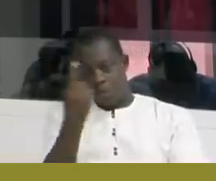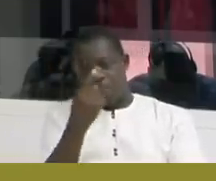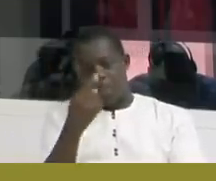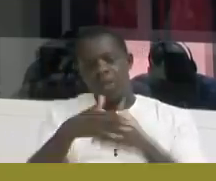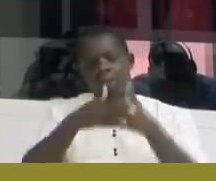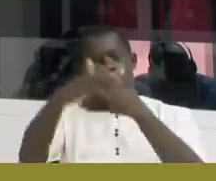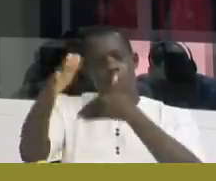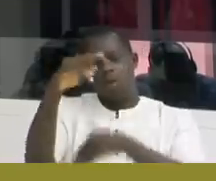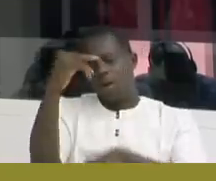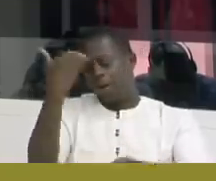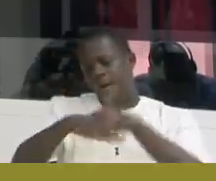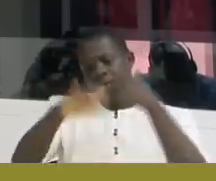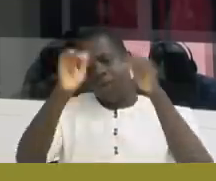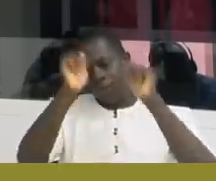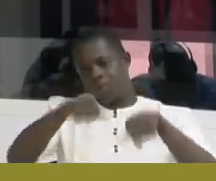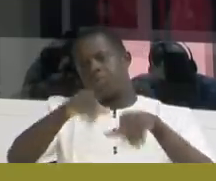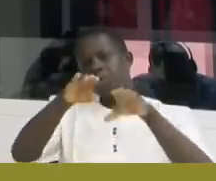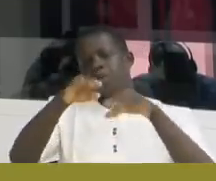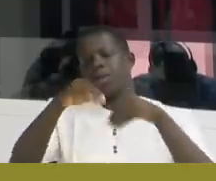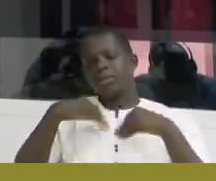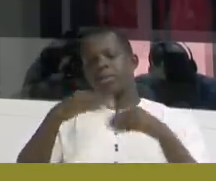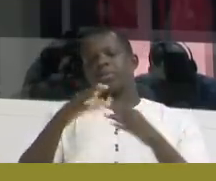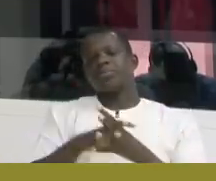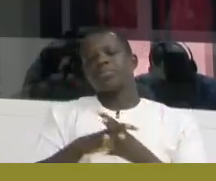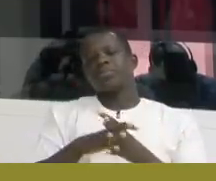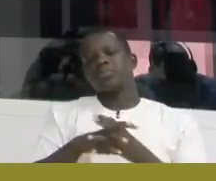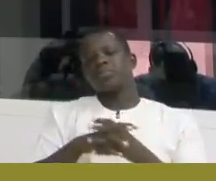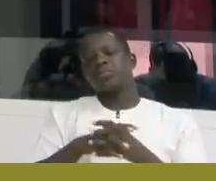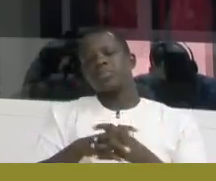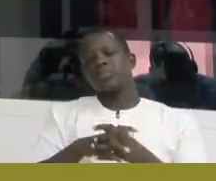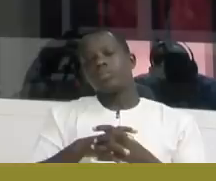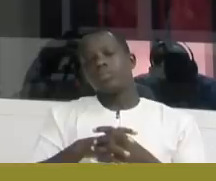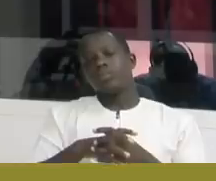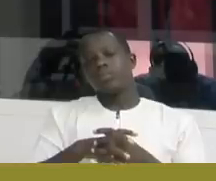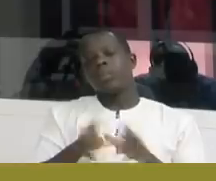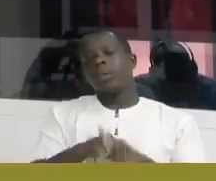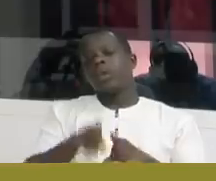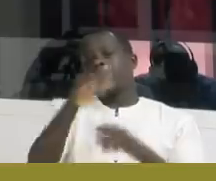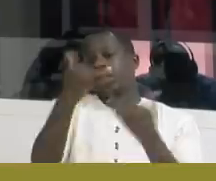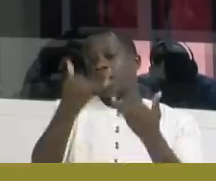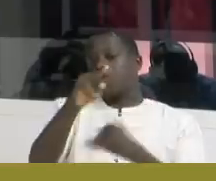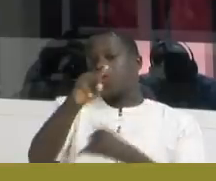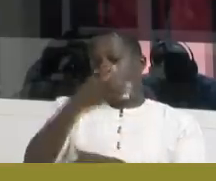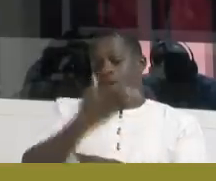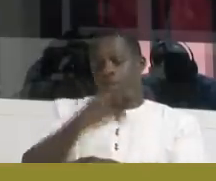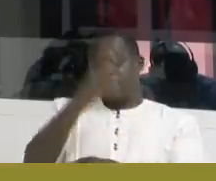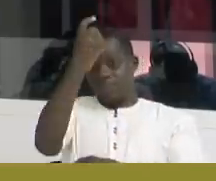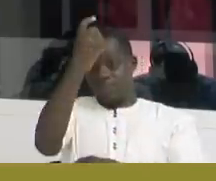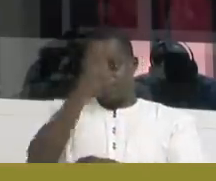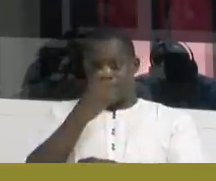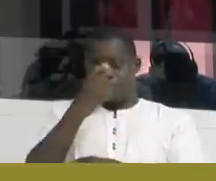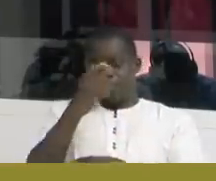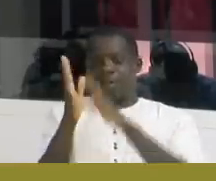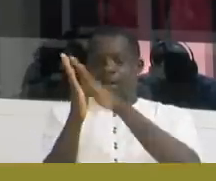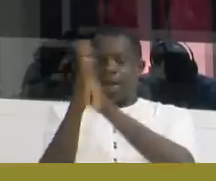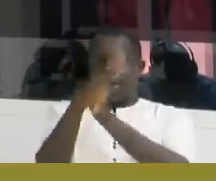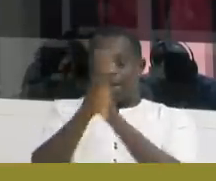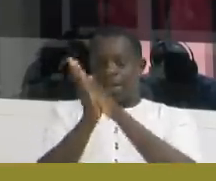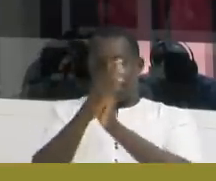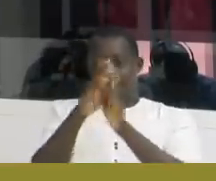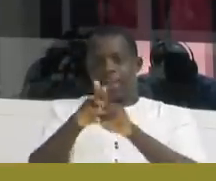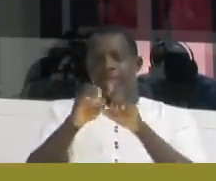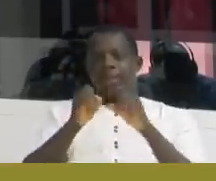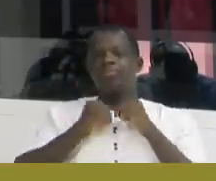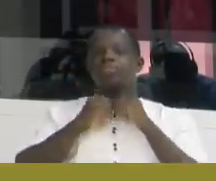and unacceptable. You have deep-seated anger against Sana for that, correct? I know where you were